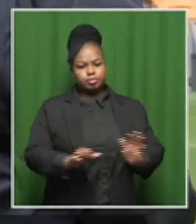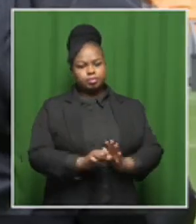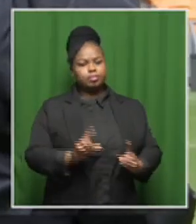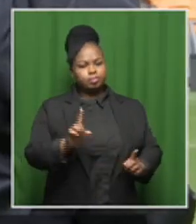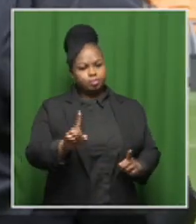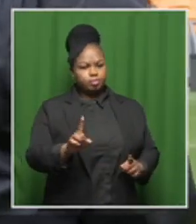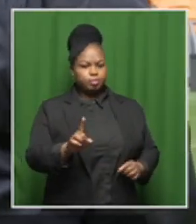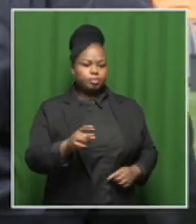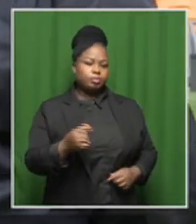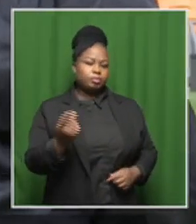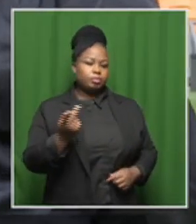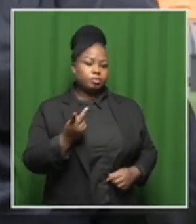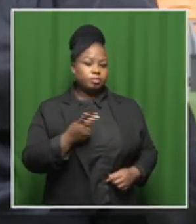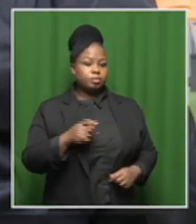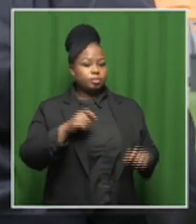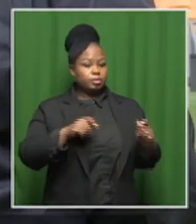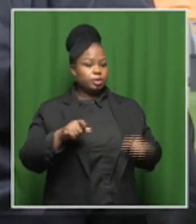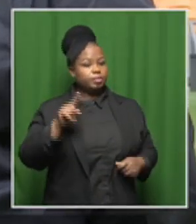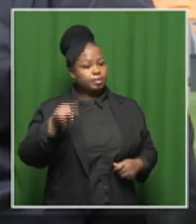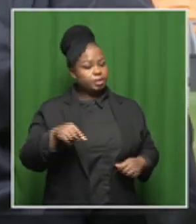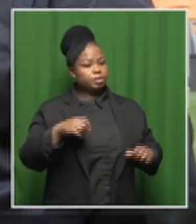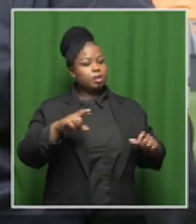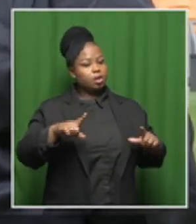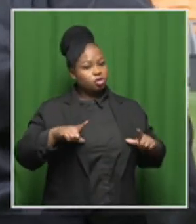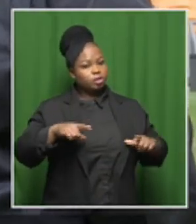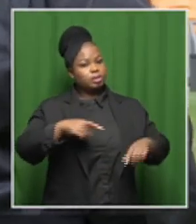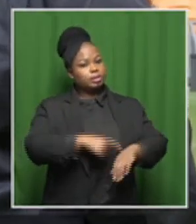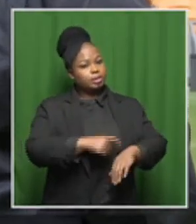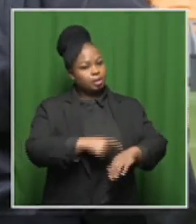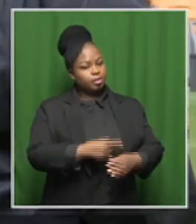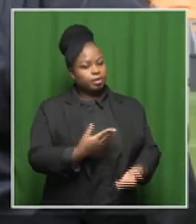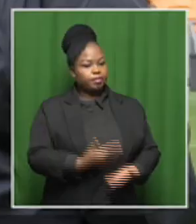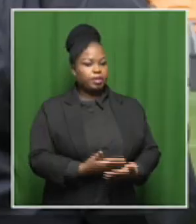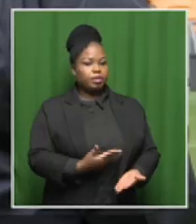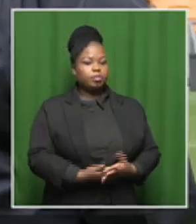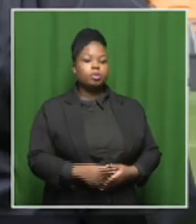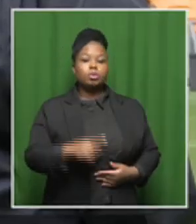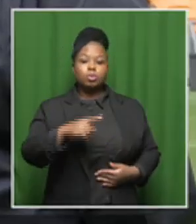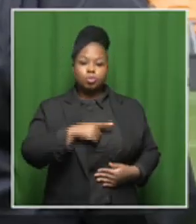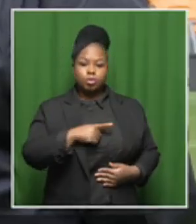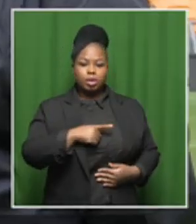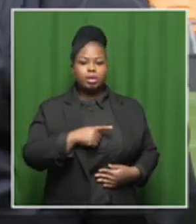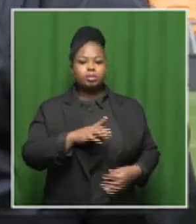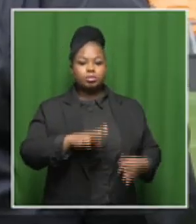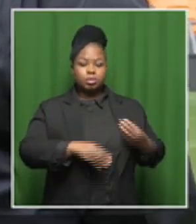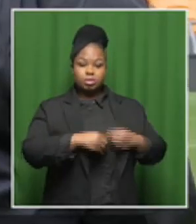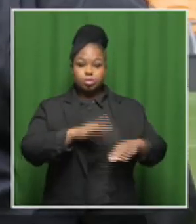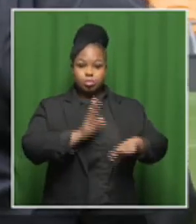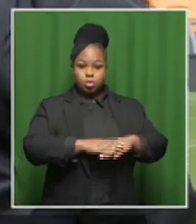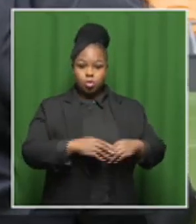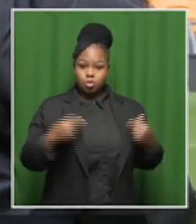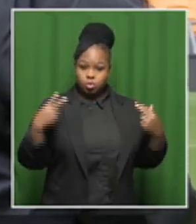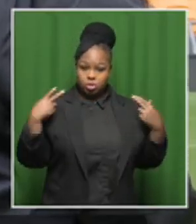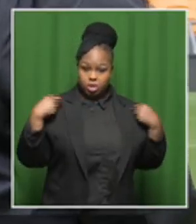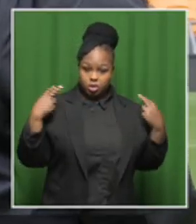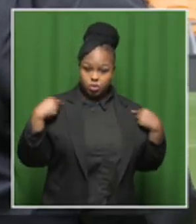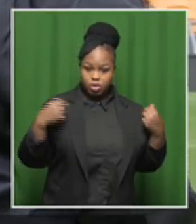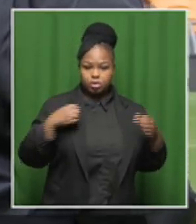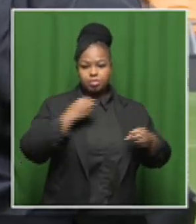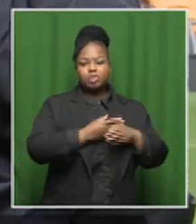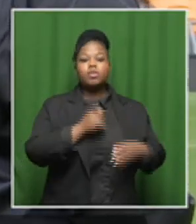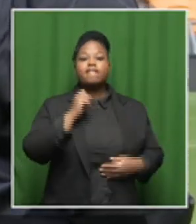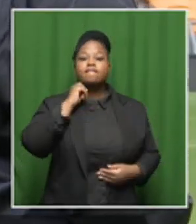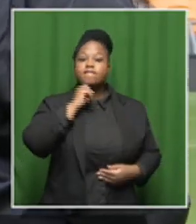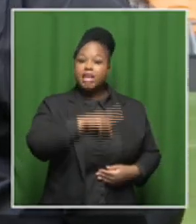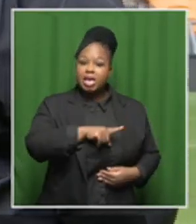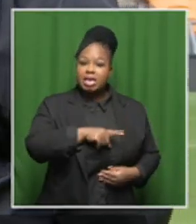go, Bertie, is that people need to make ample time available because you are implementing additional security measures to make sure that fake tickets are weeded